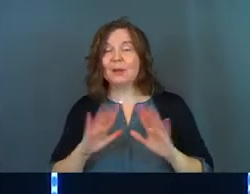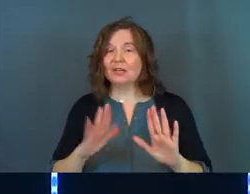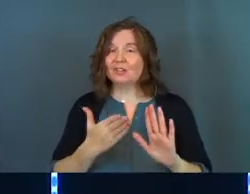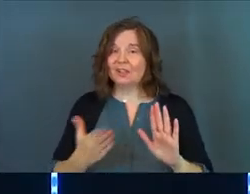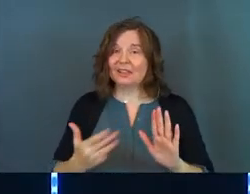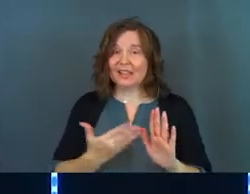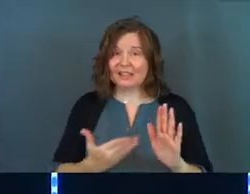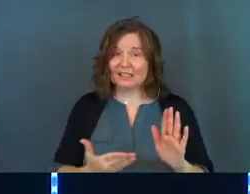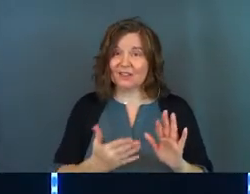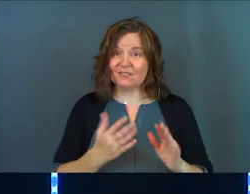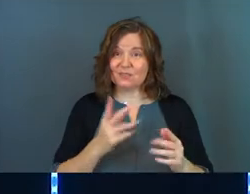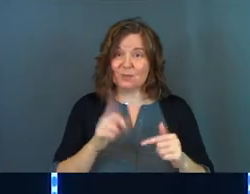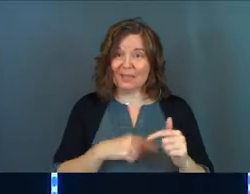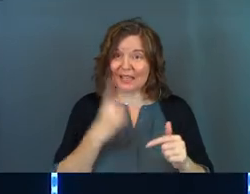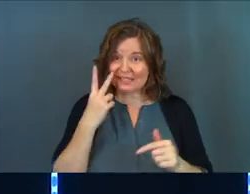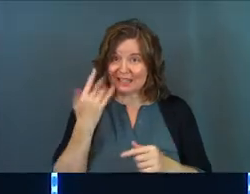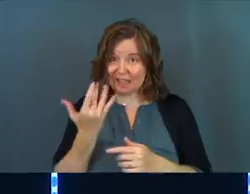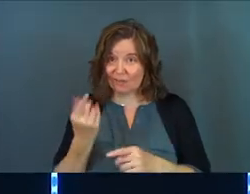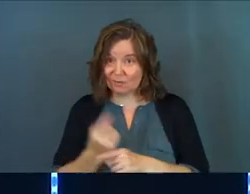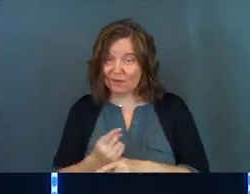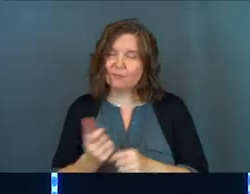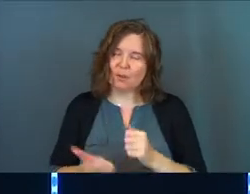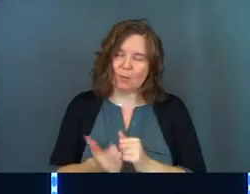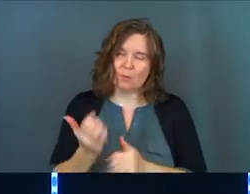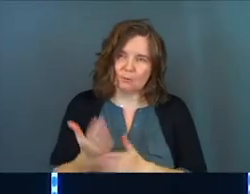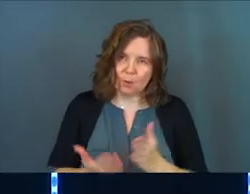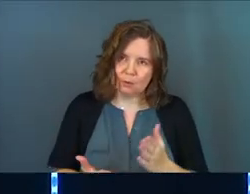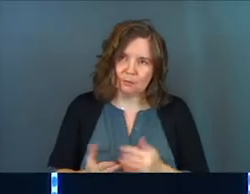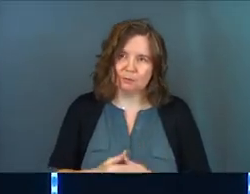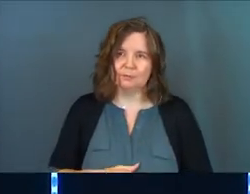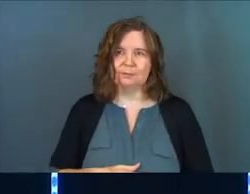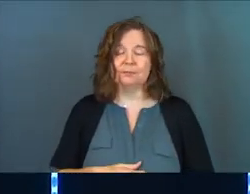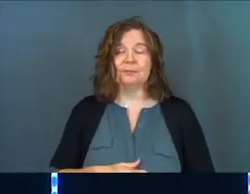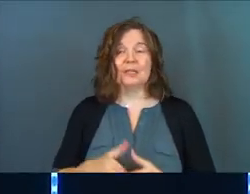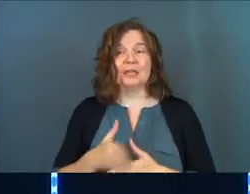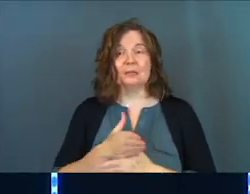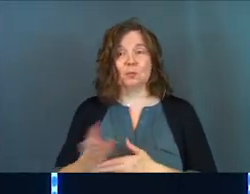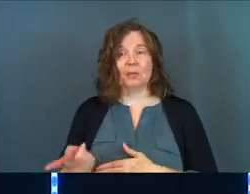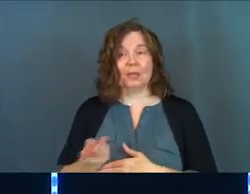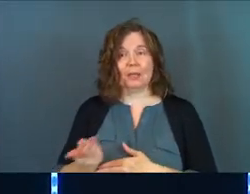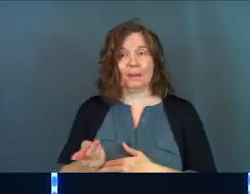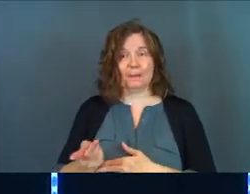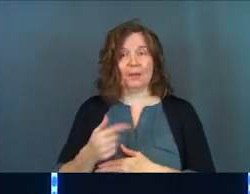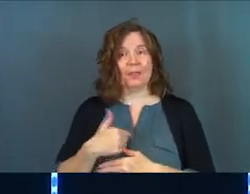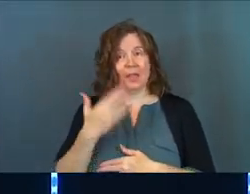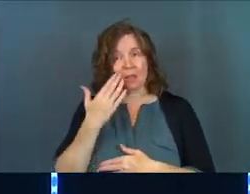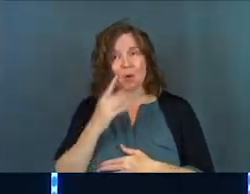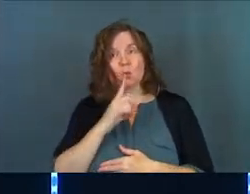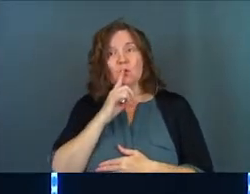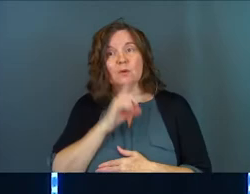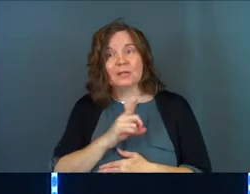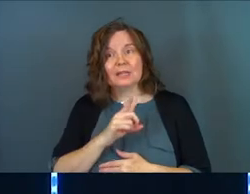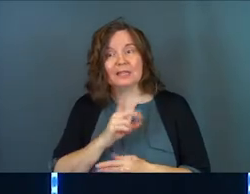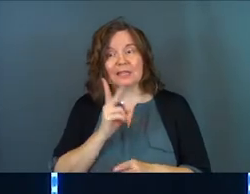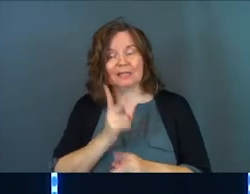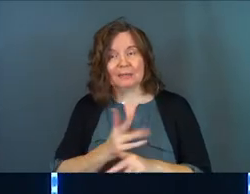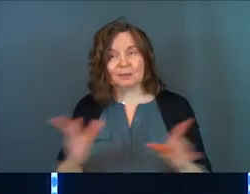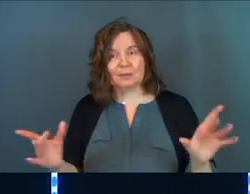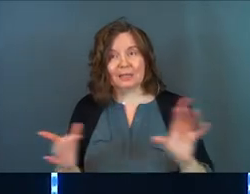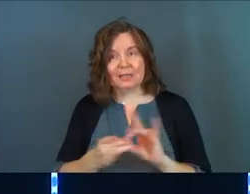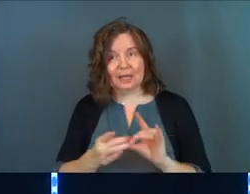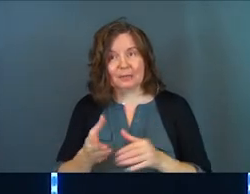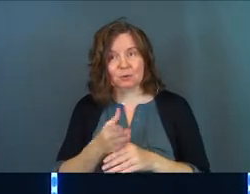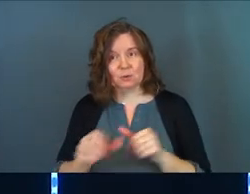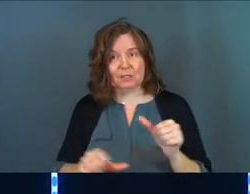here's the thing, that stuff is invisible, is it not? For the most part. It's between them. They know what really keeps them